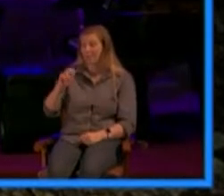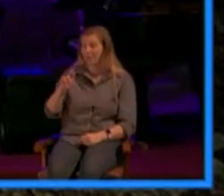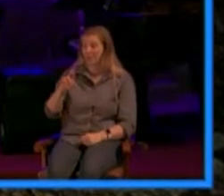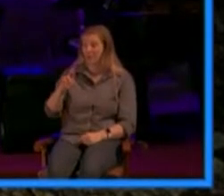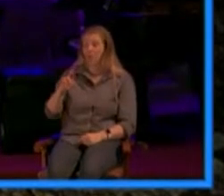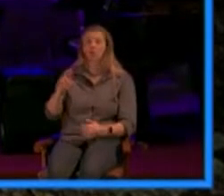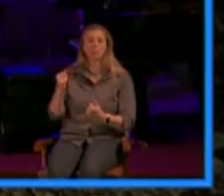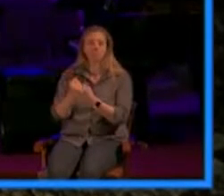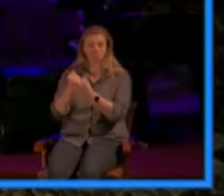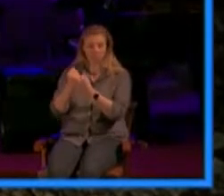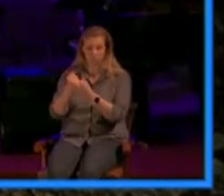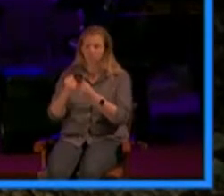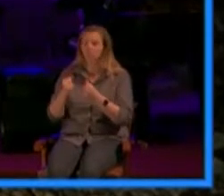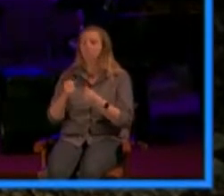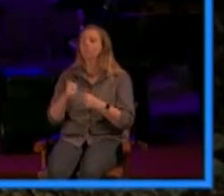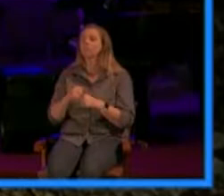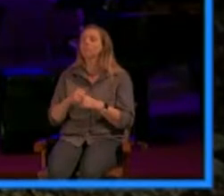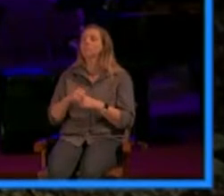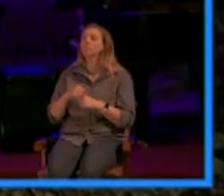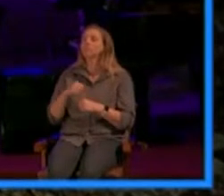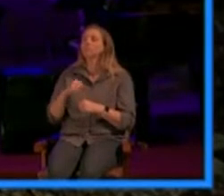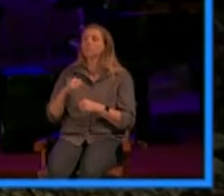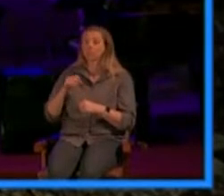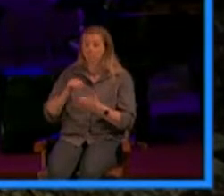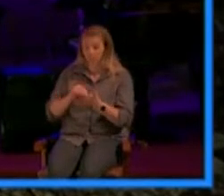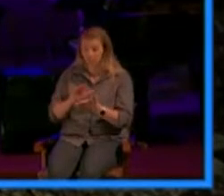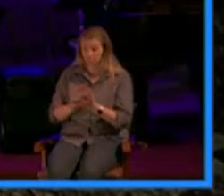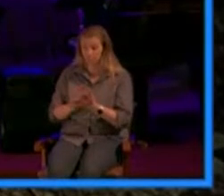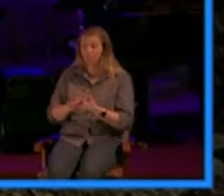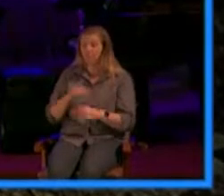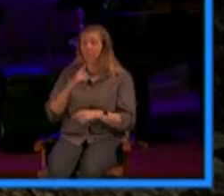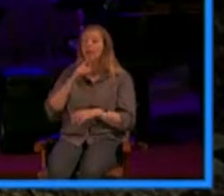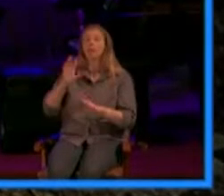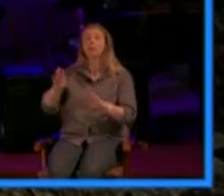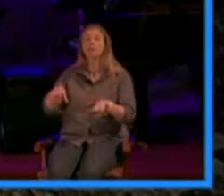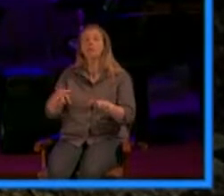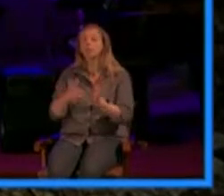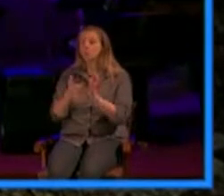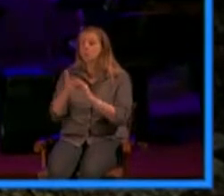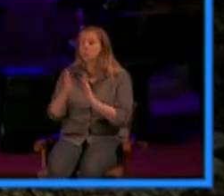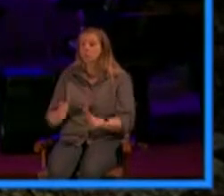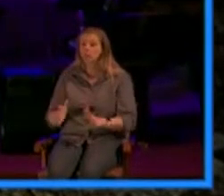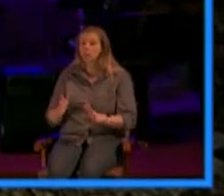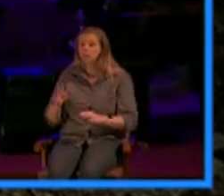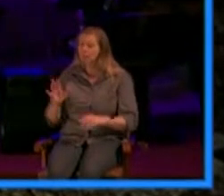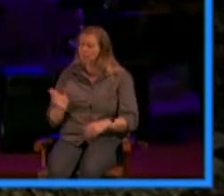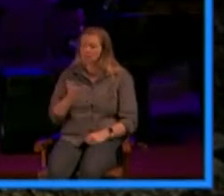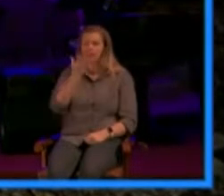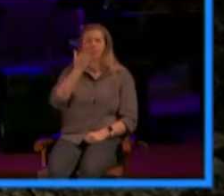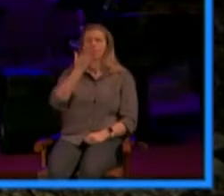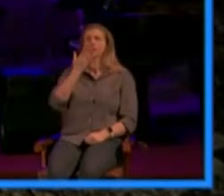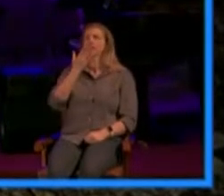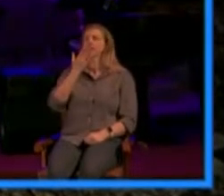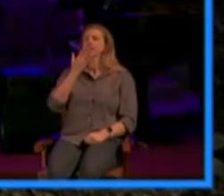beloved, do not be surprised when that fiery trial, it comes upon you to test you as though